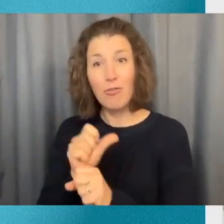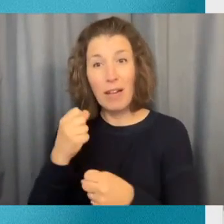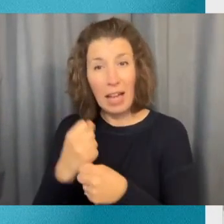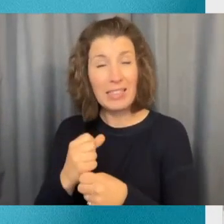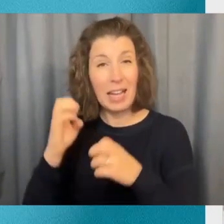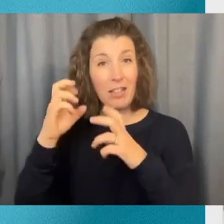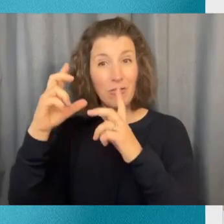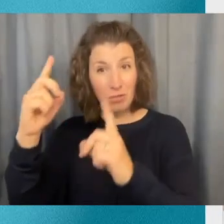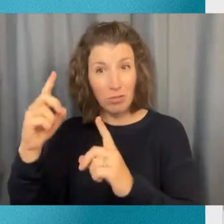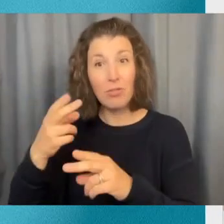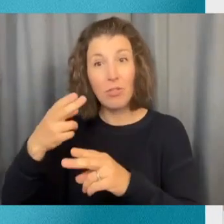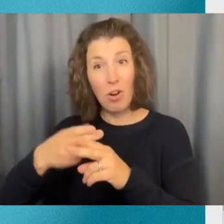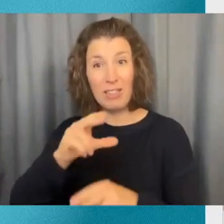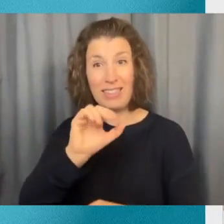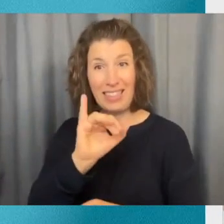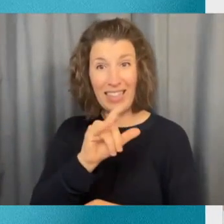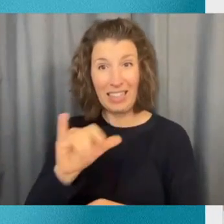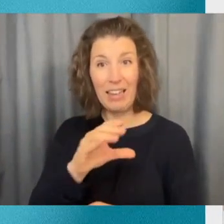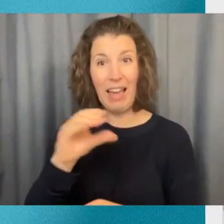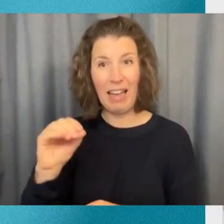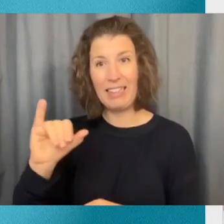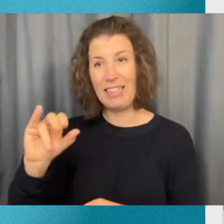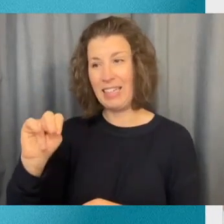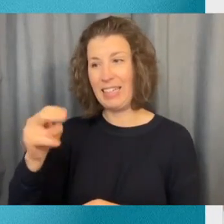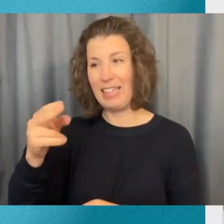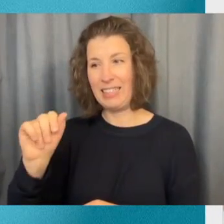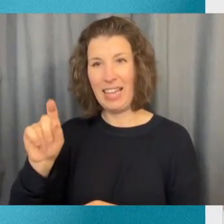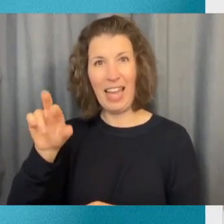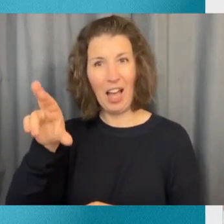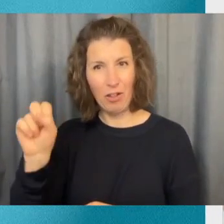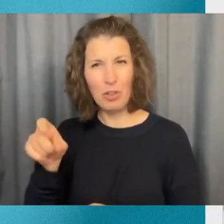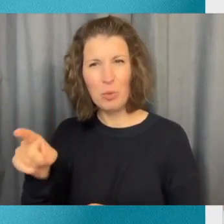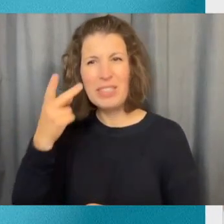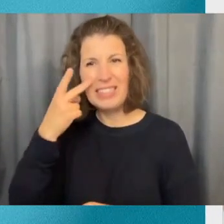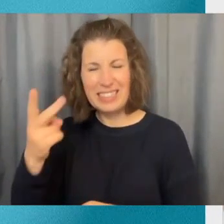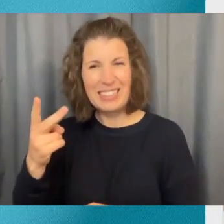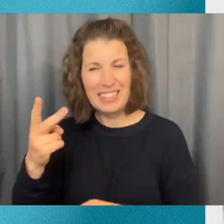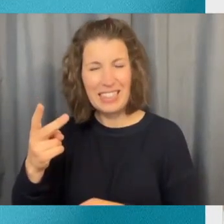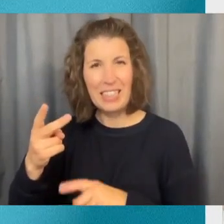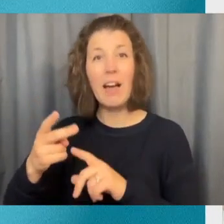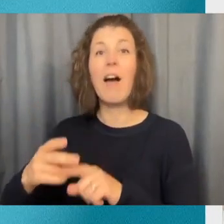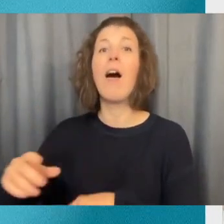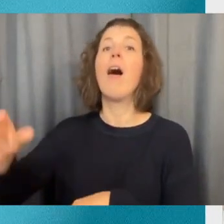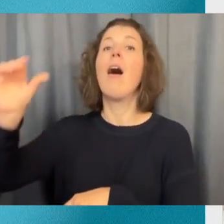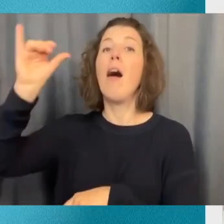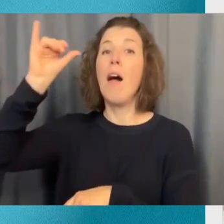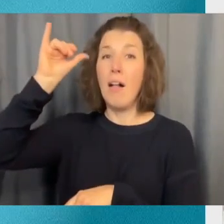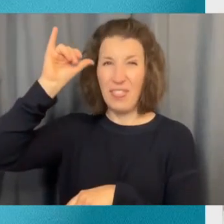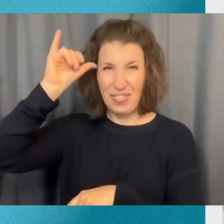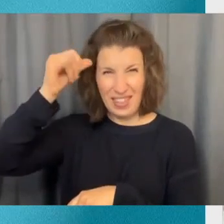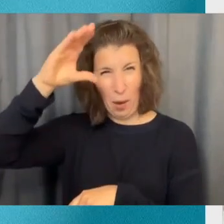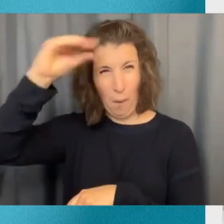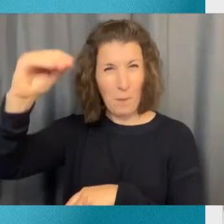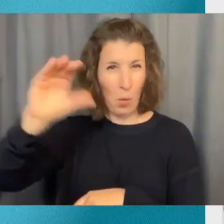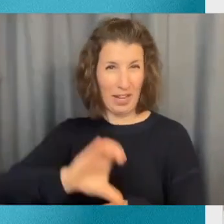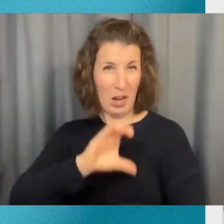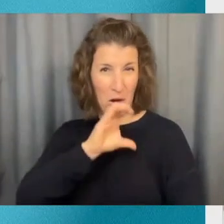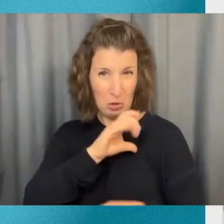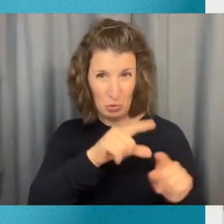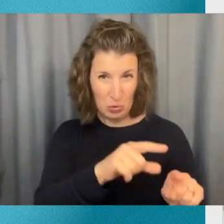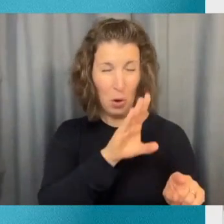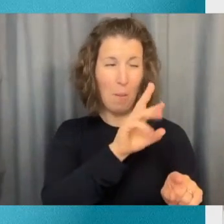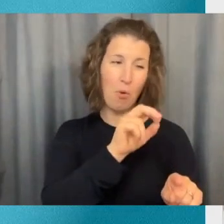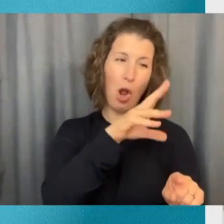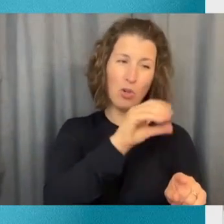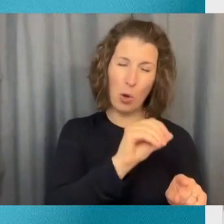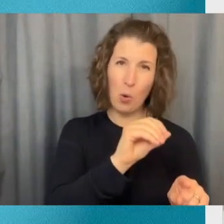called Iggy and the Inhalers. And you can see there in the front, the little cowboy character is Bronco, the bronchodilator. And up in the front there is Coltron,